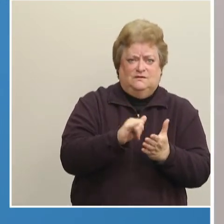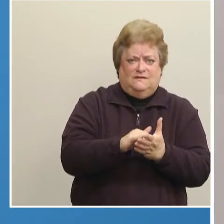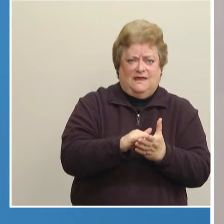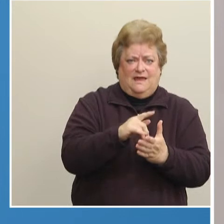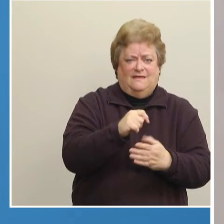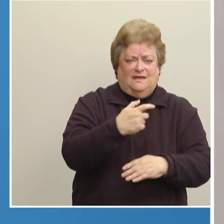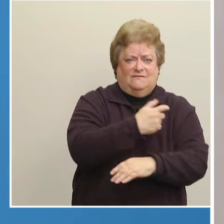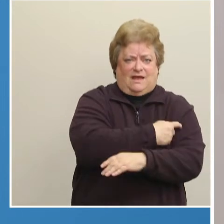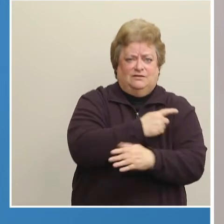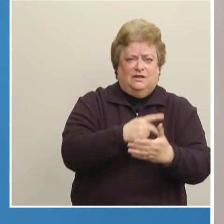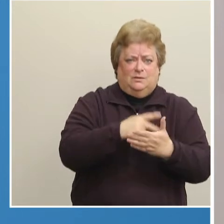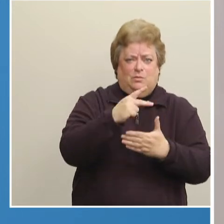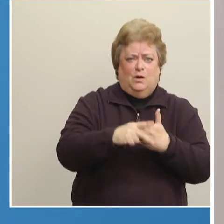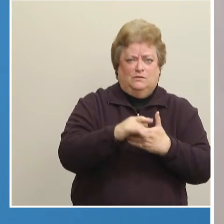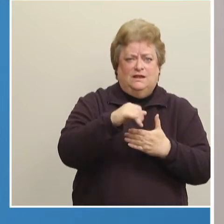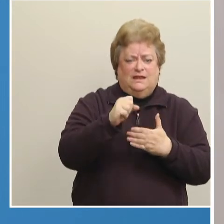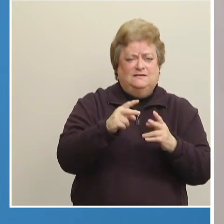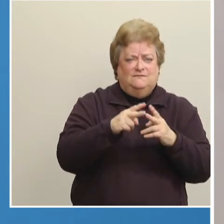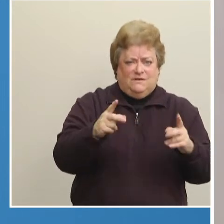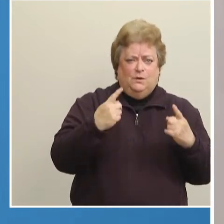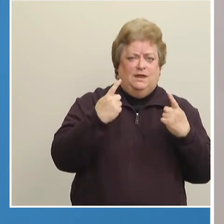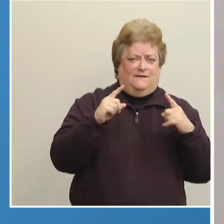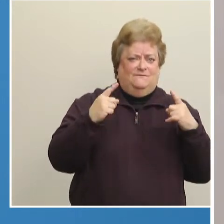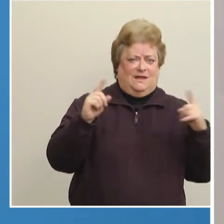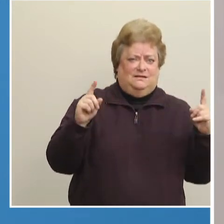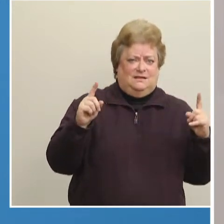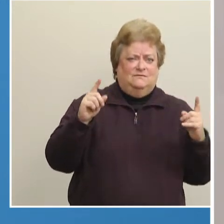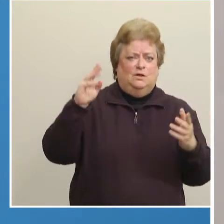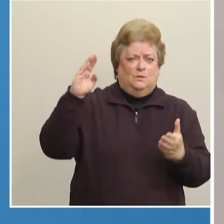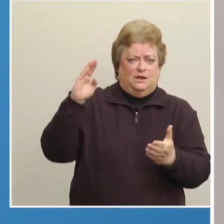vaccine program is proving to be very effective